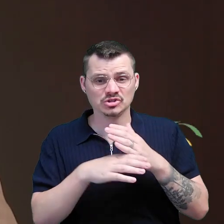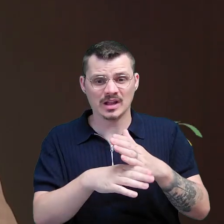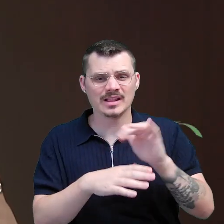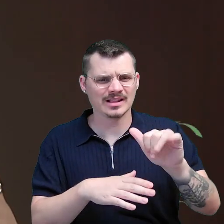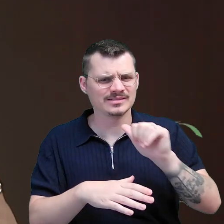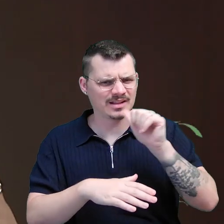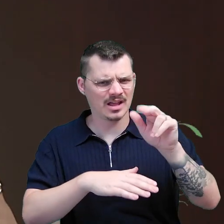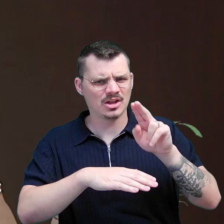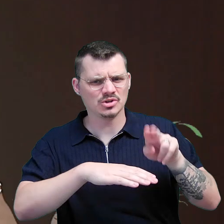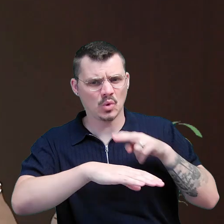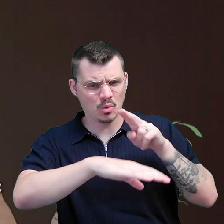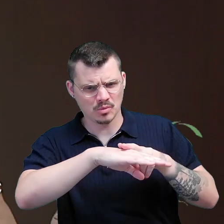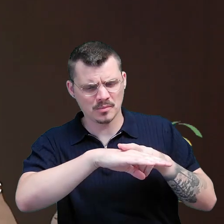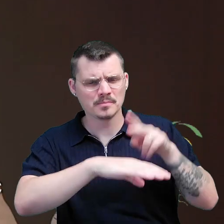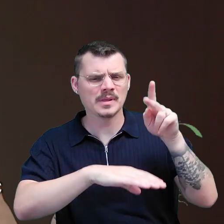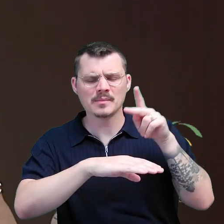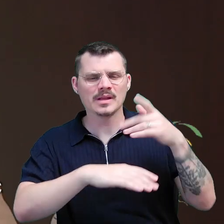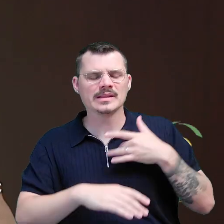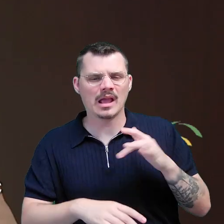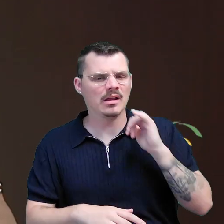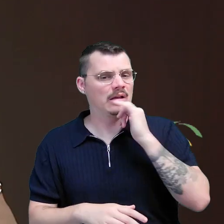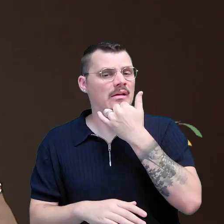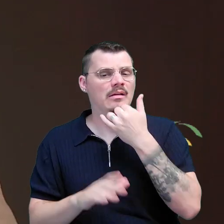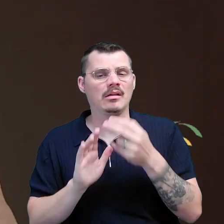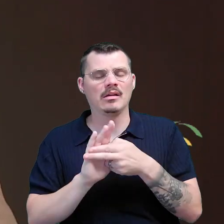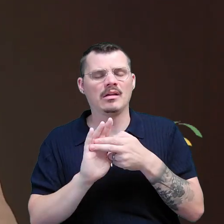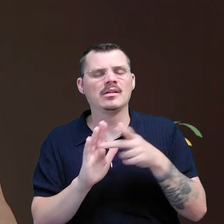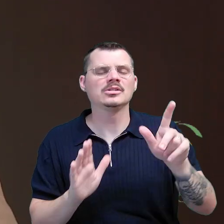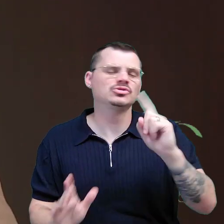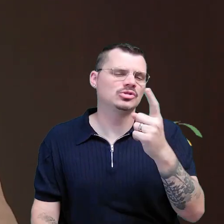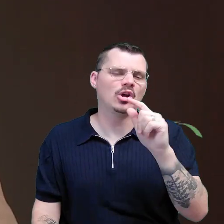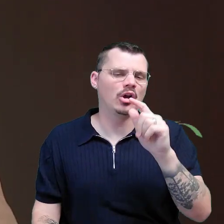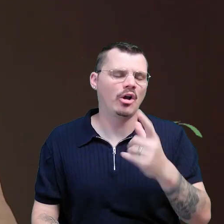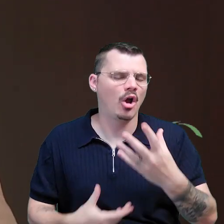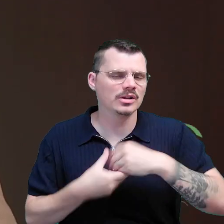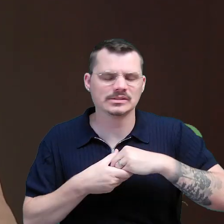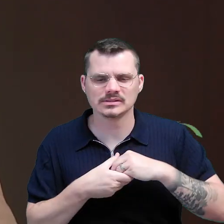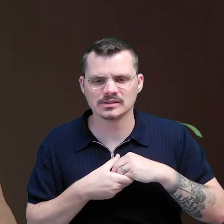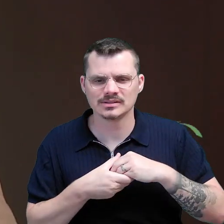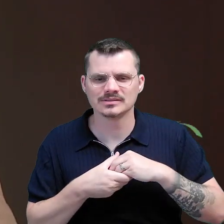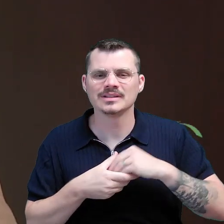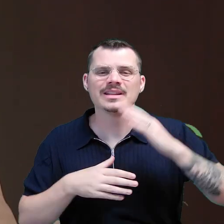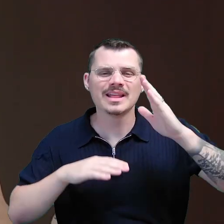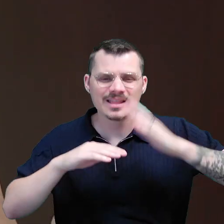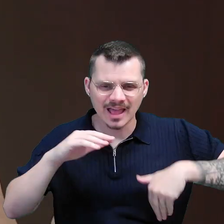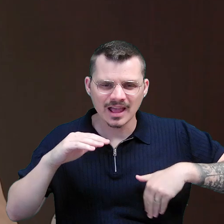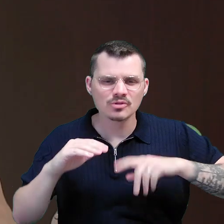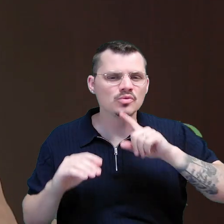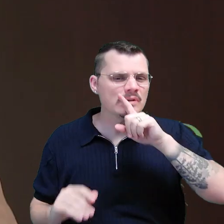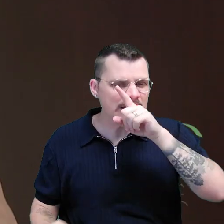unusual, people will misdiagnose that as autistic rather than